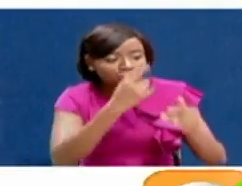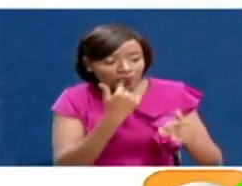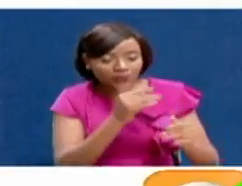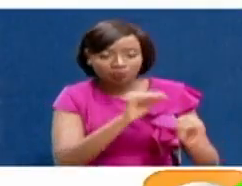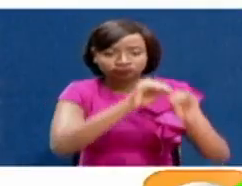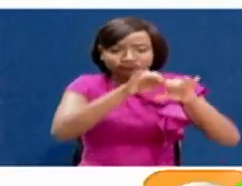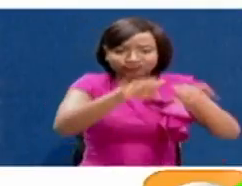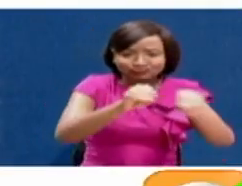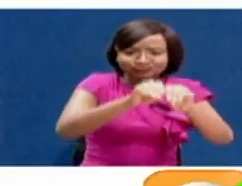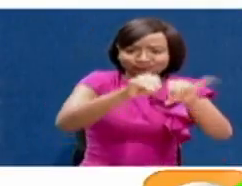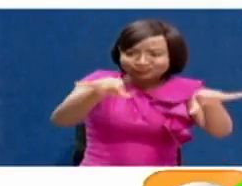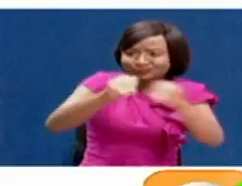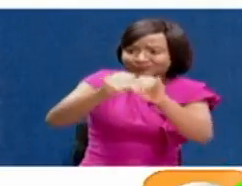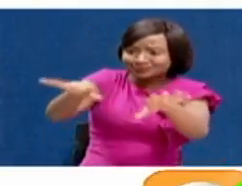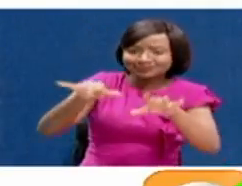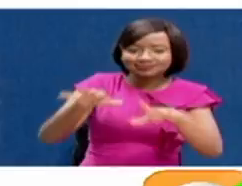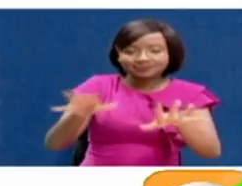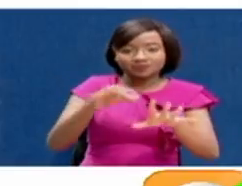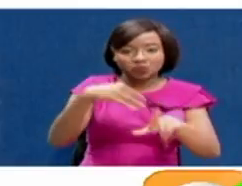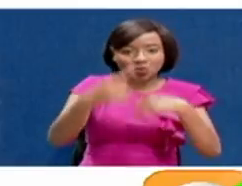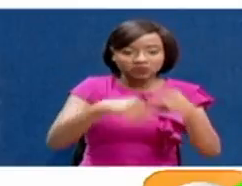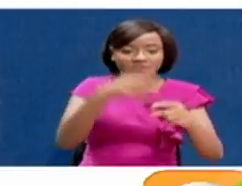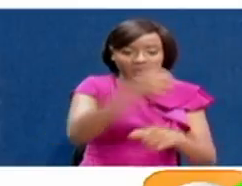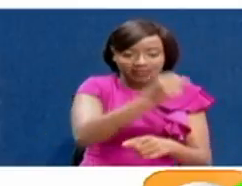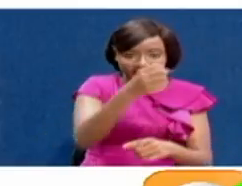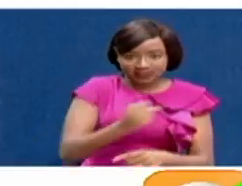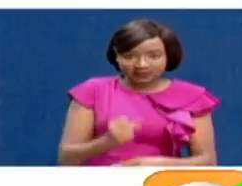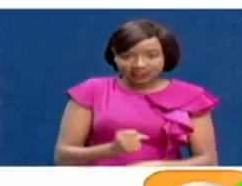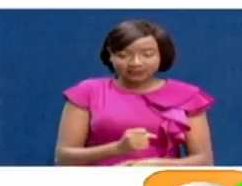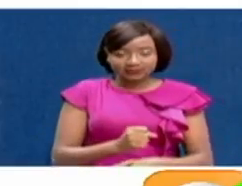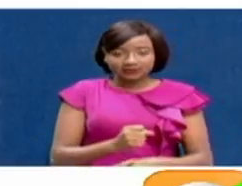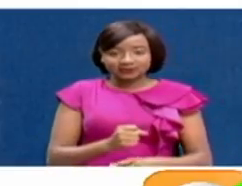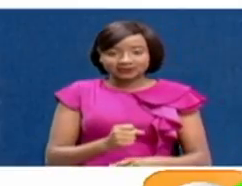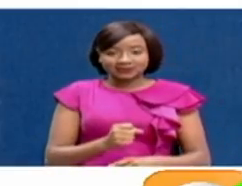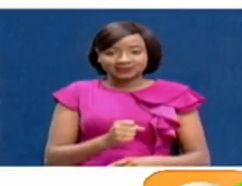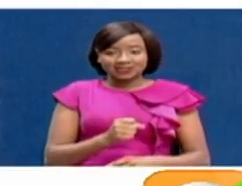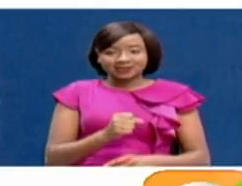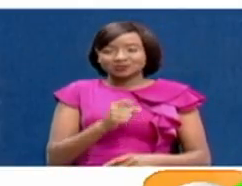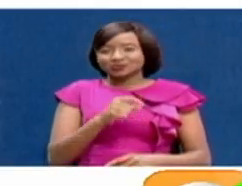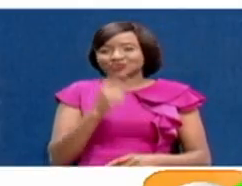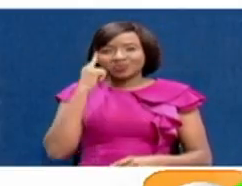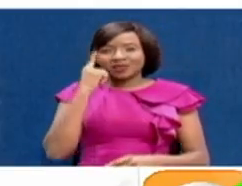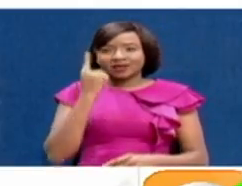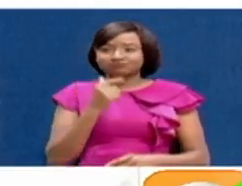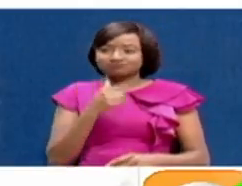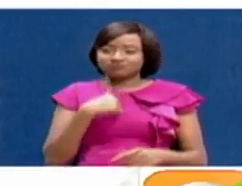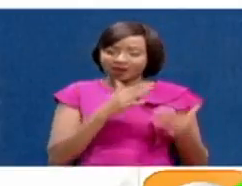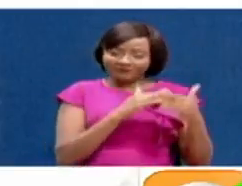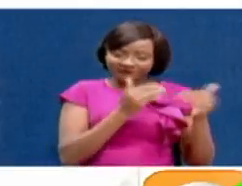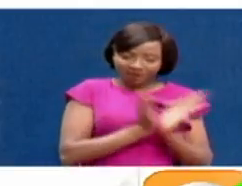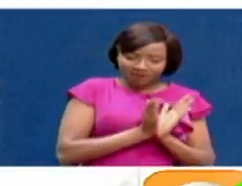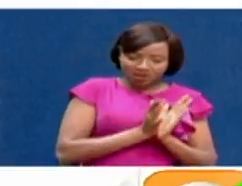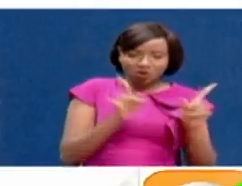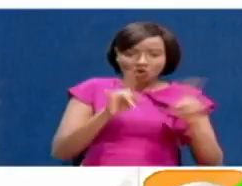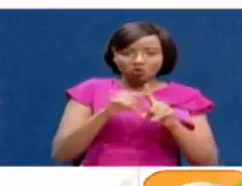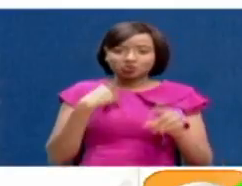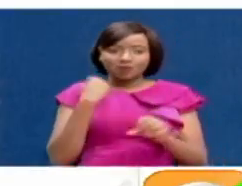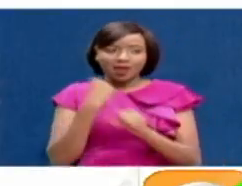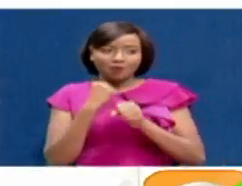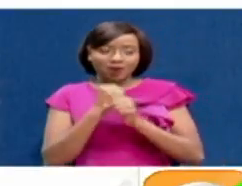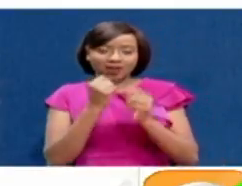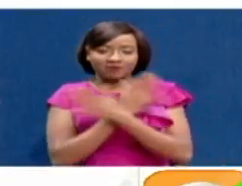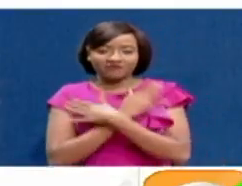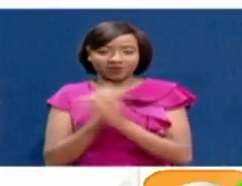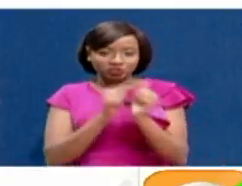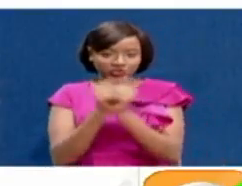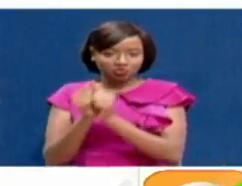people who you have been in close contact with. The obvious people come to mind, your family and your co-workers. But what about the person